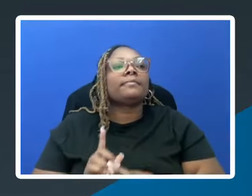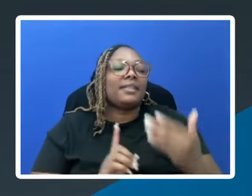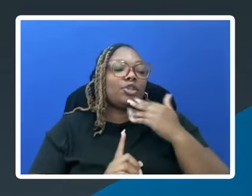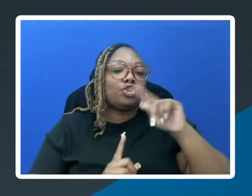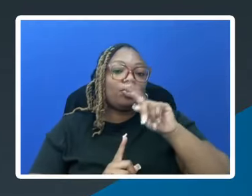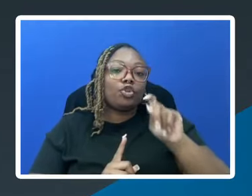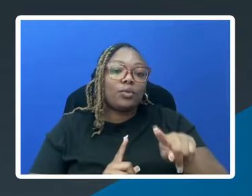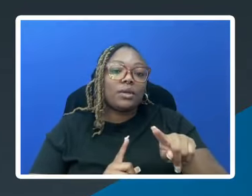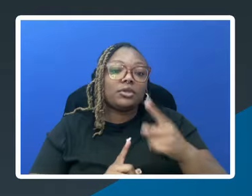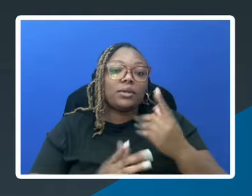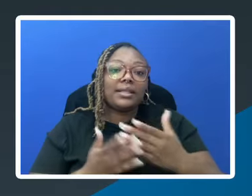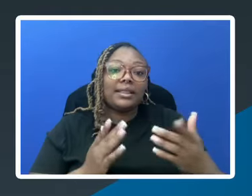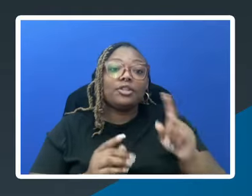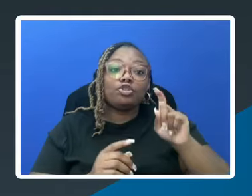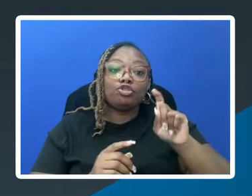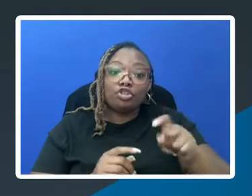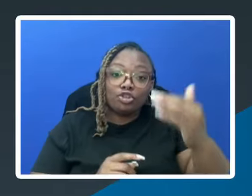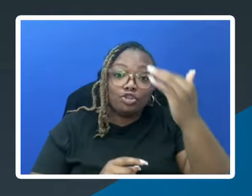technology always